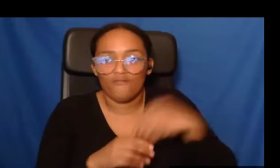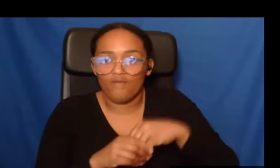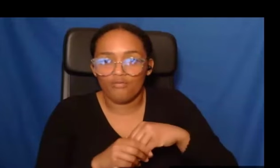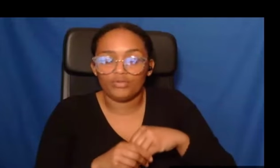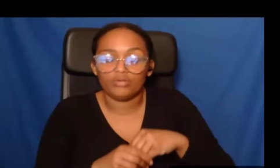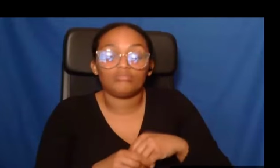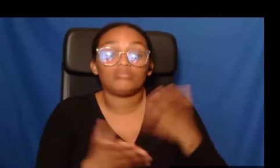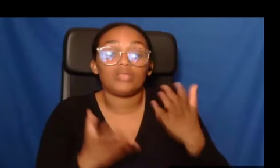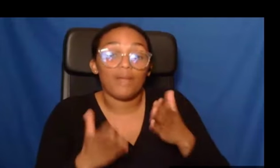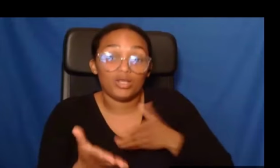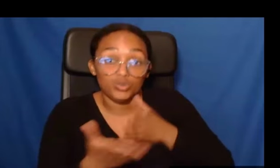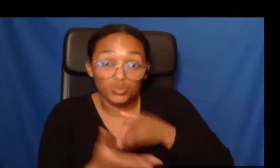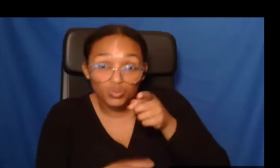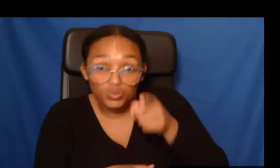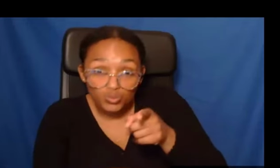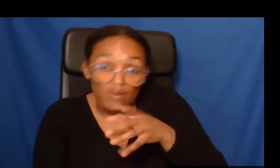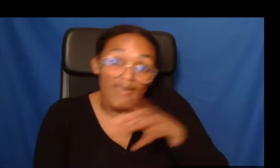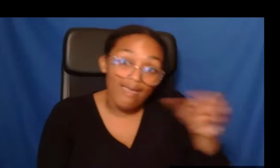well.